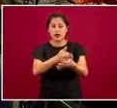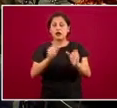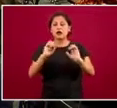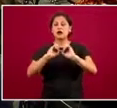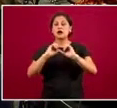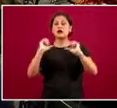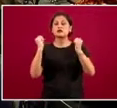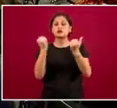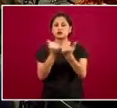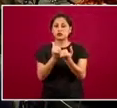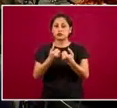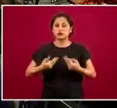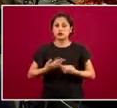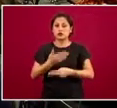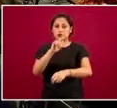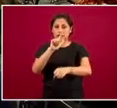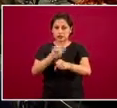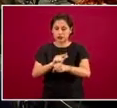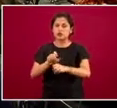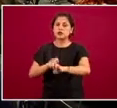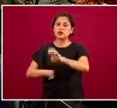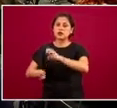We need extra beds.